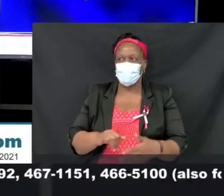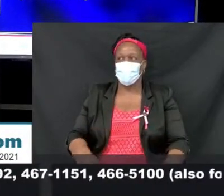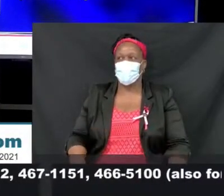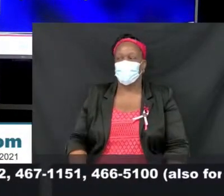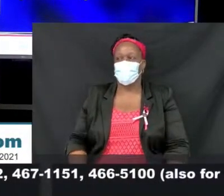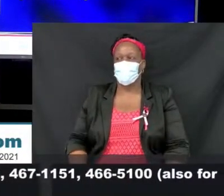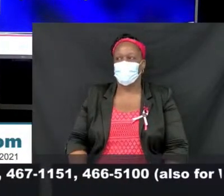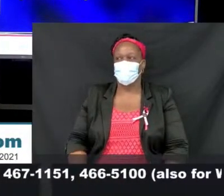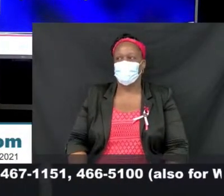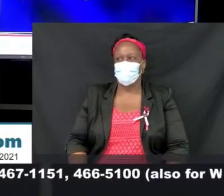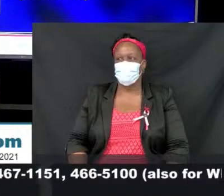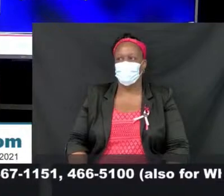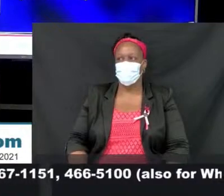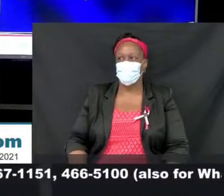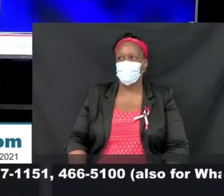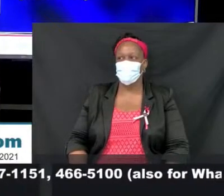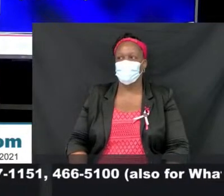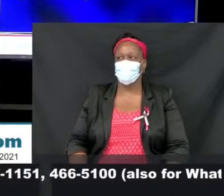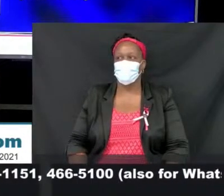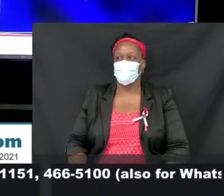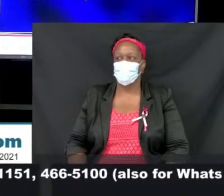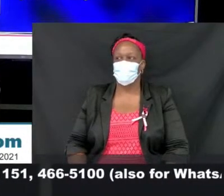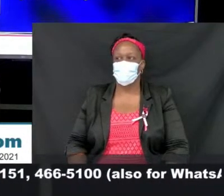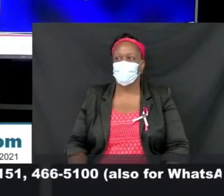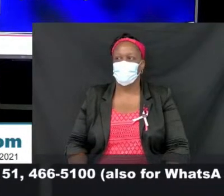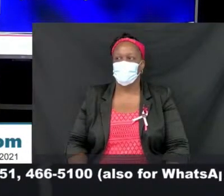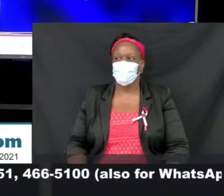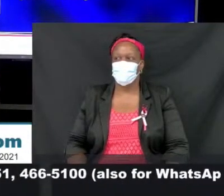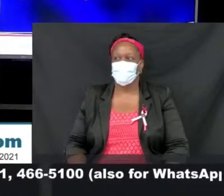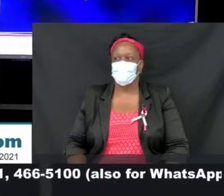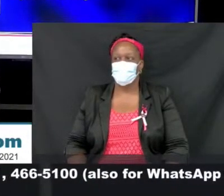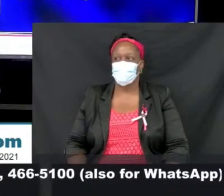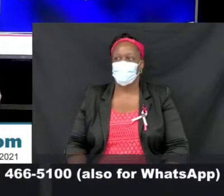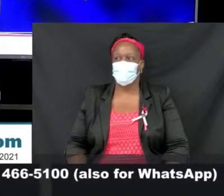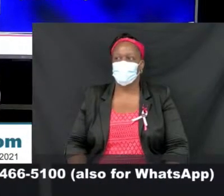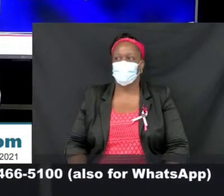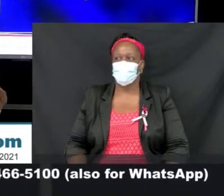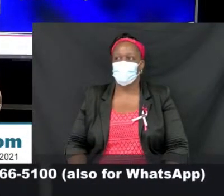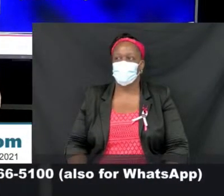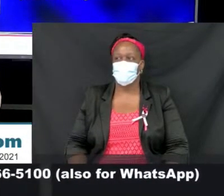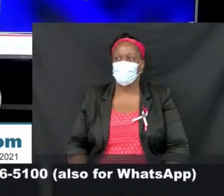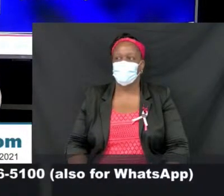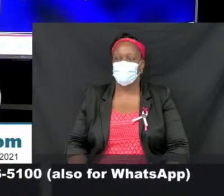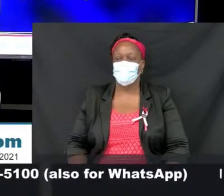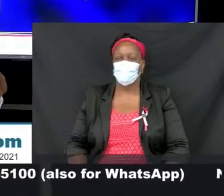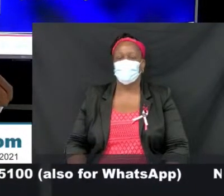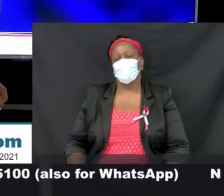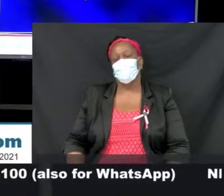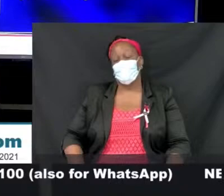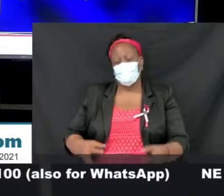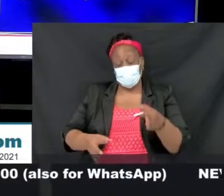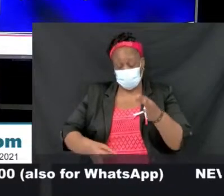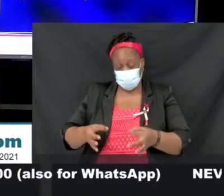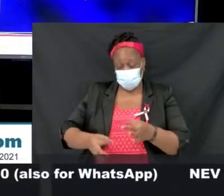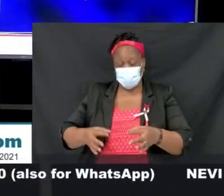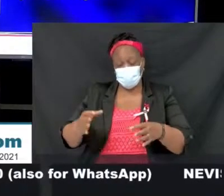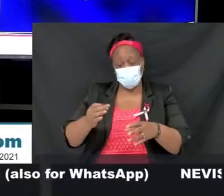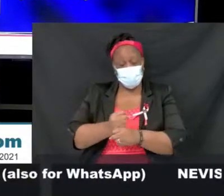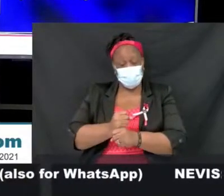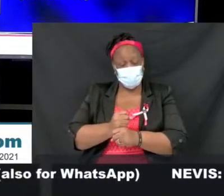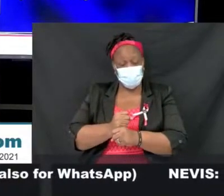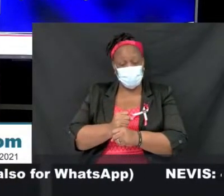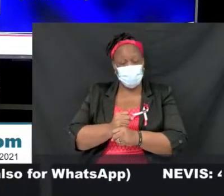public health perspective, number one, if the virus offers significant threat to the public's health, which it